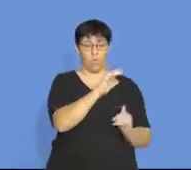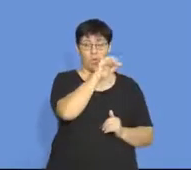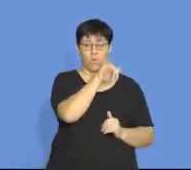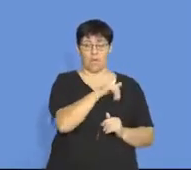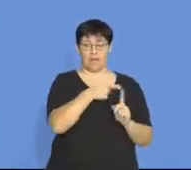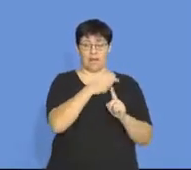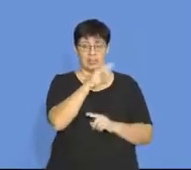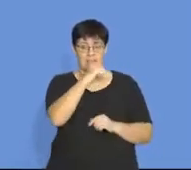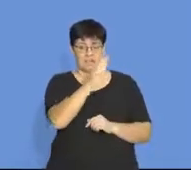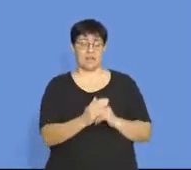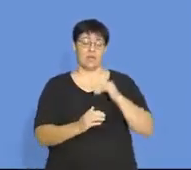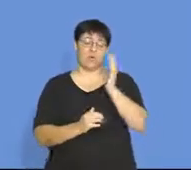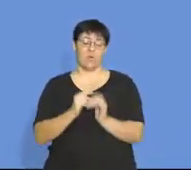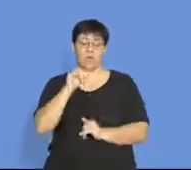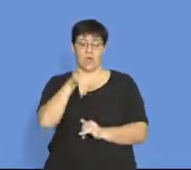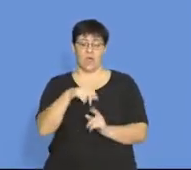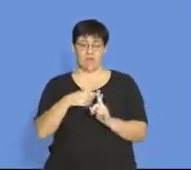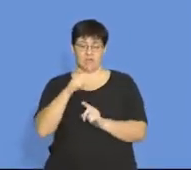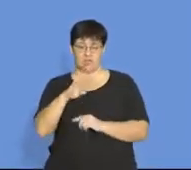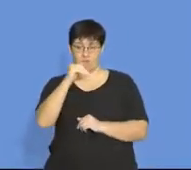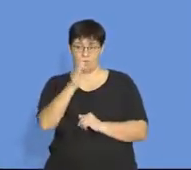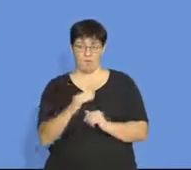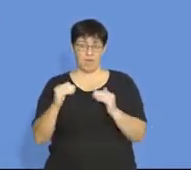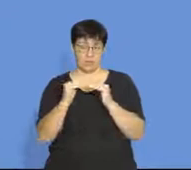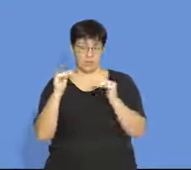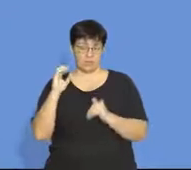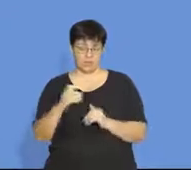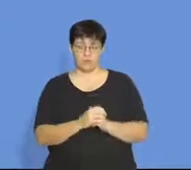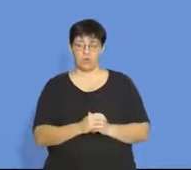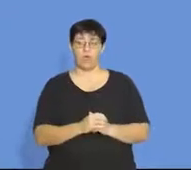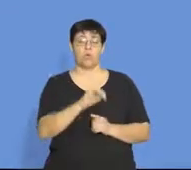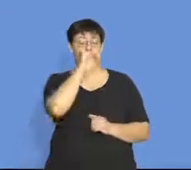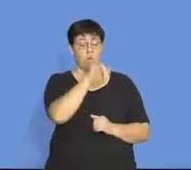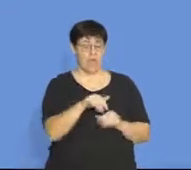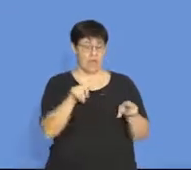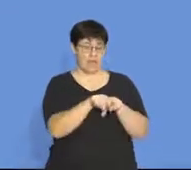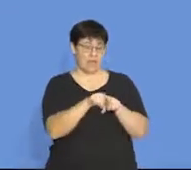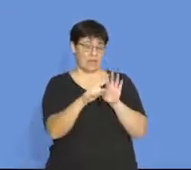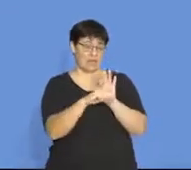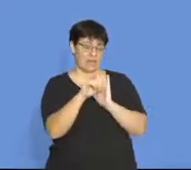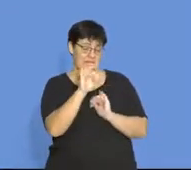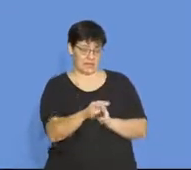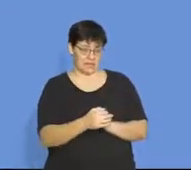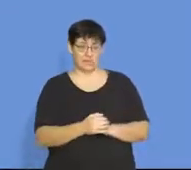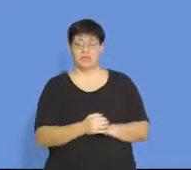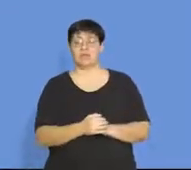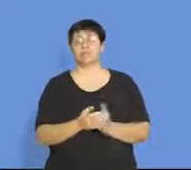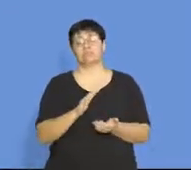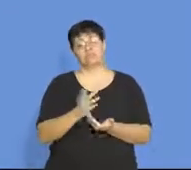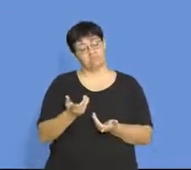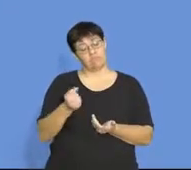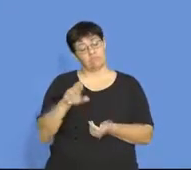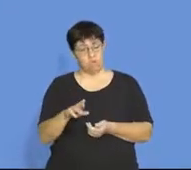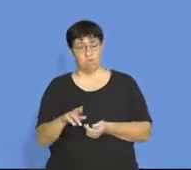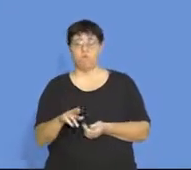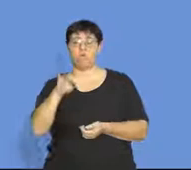the 7, and it gives me the 12 as well. If I solve for y, I get y is equal to negative 3, and